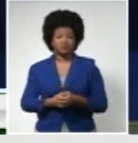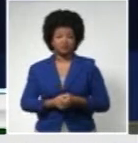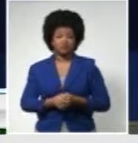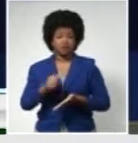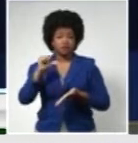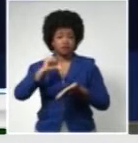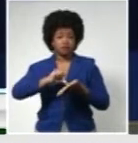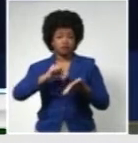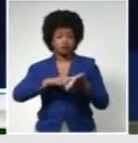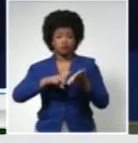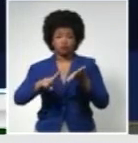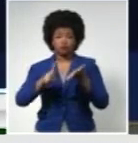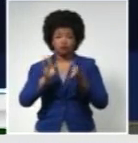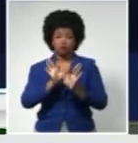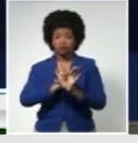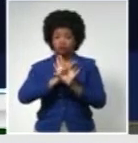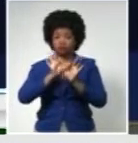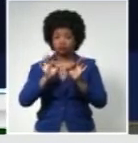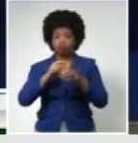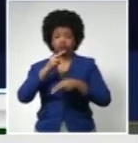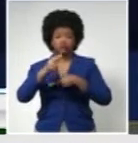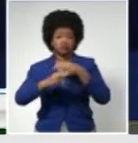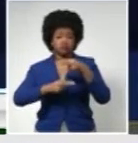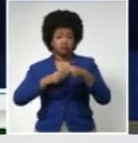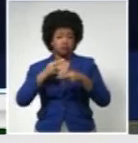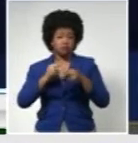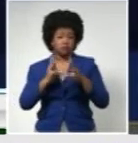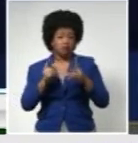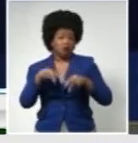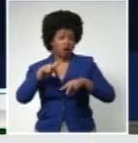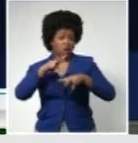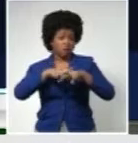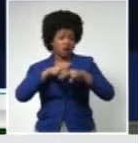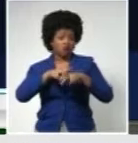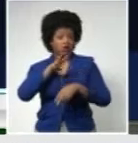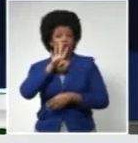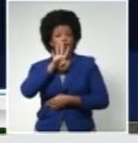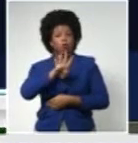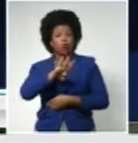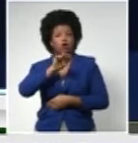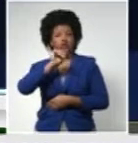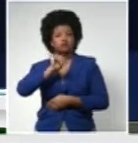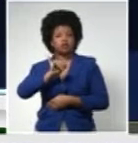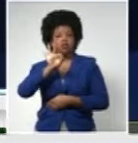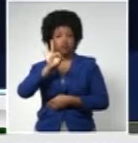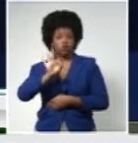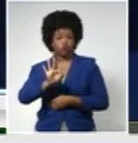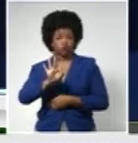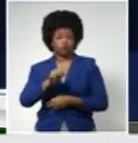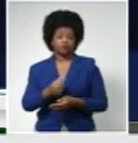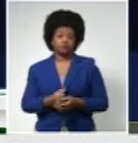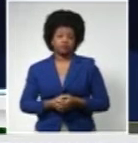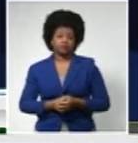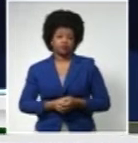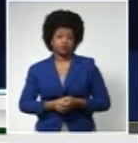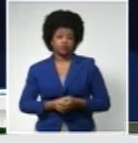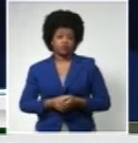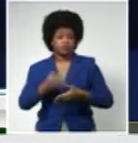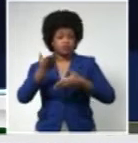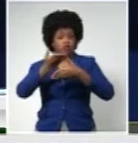468. In Santiago de Cuba's laboratory, 281. In Villa